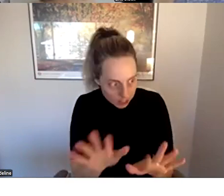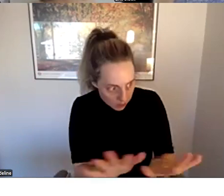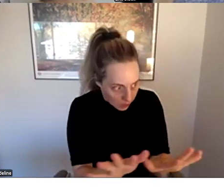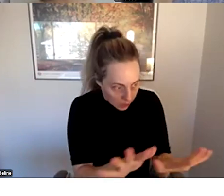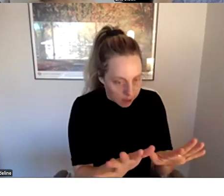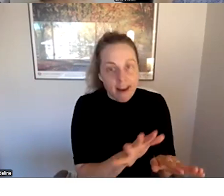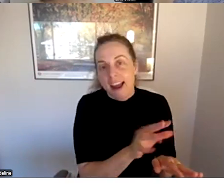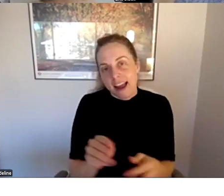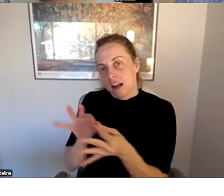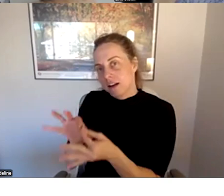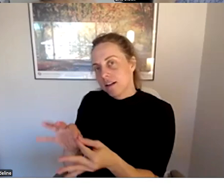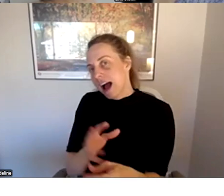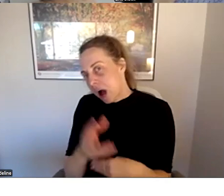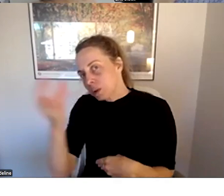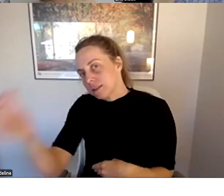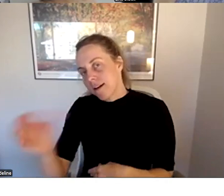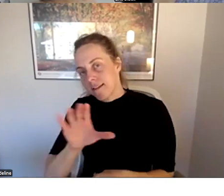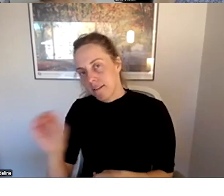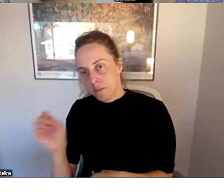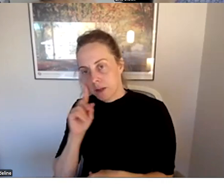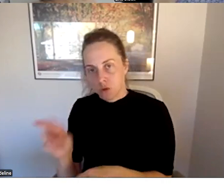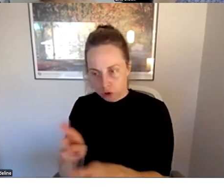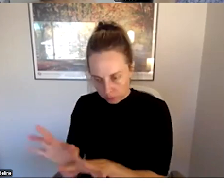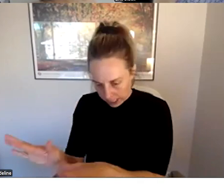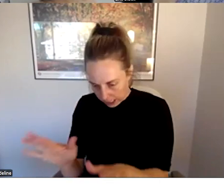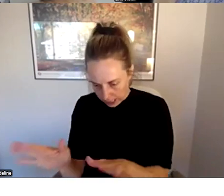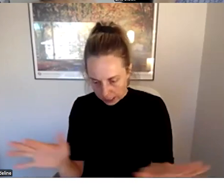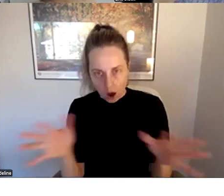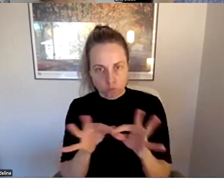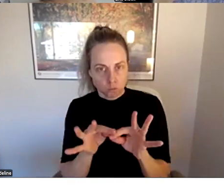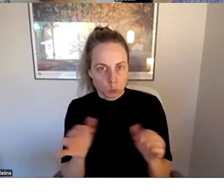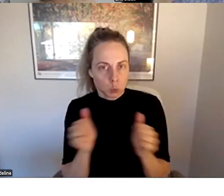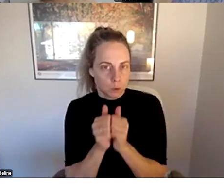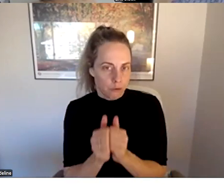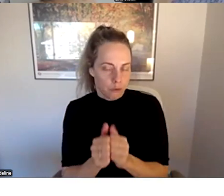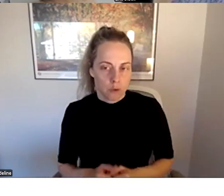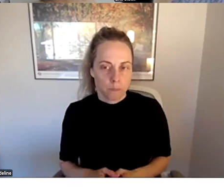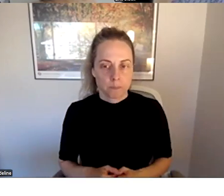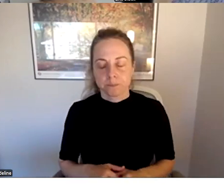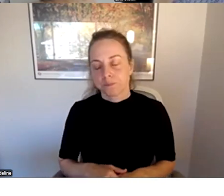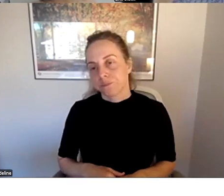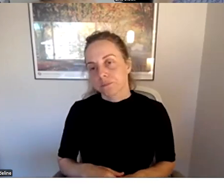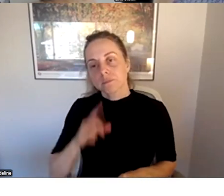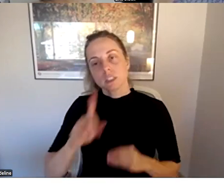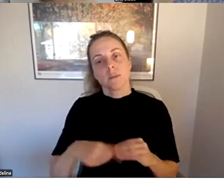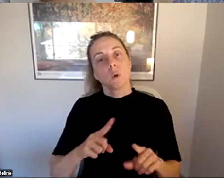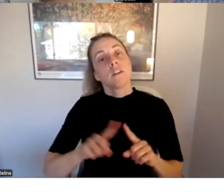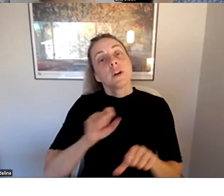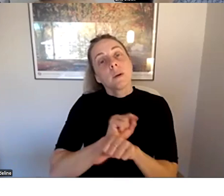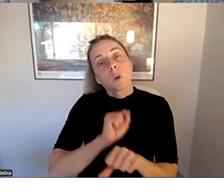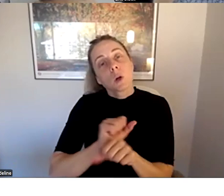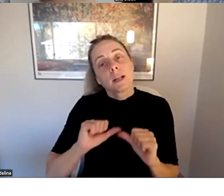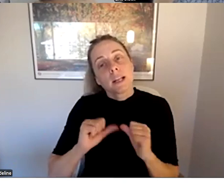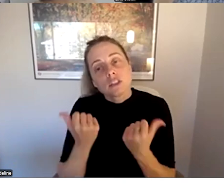relationships outside the organization to get ready. So I think about the different employment agencies